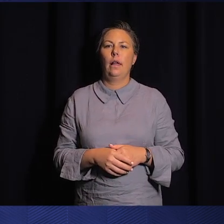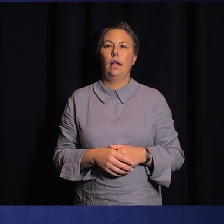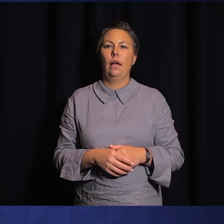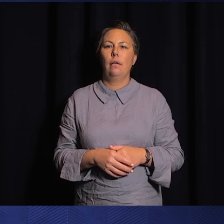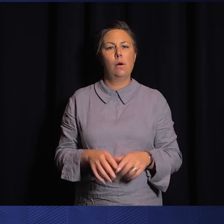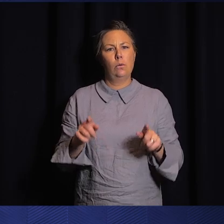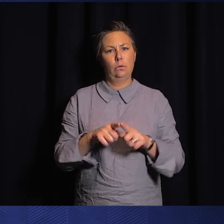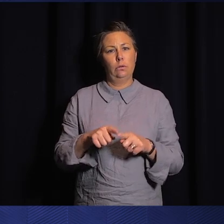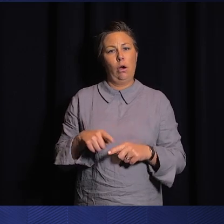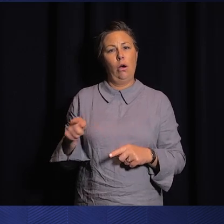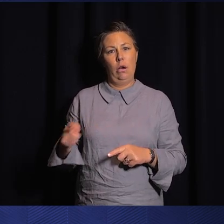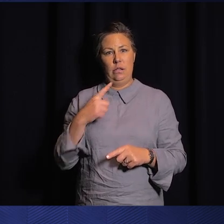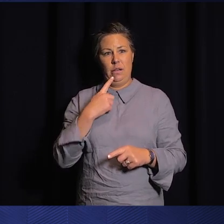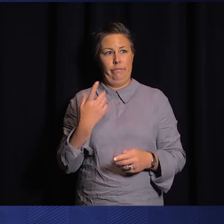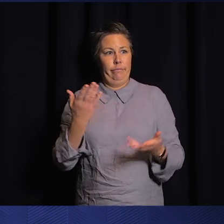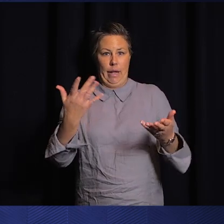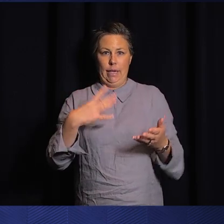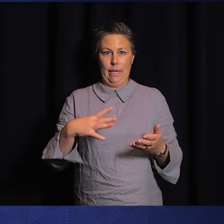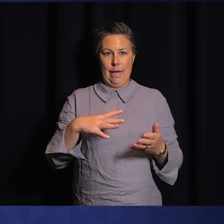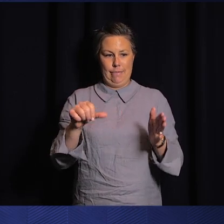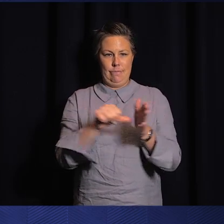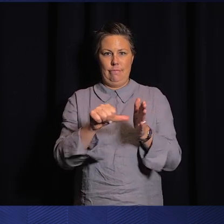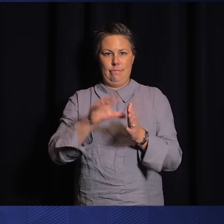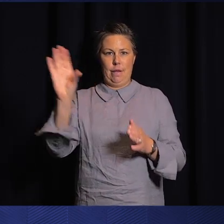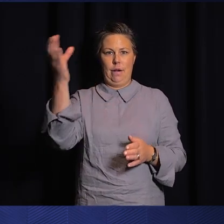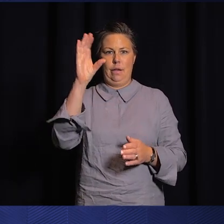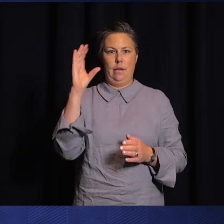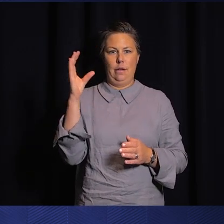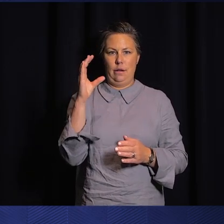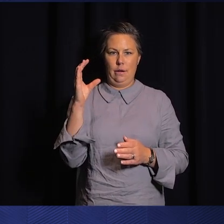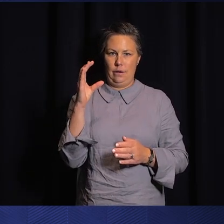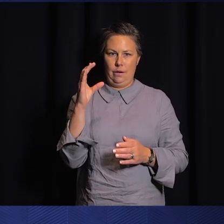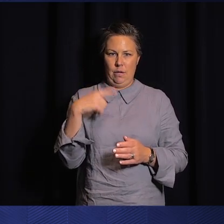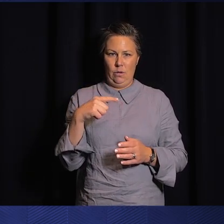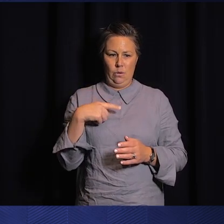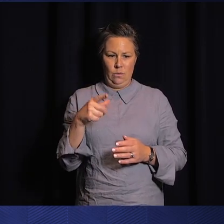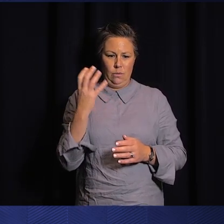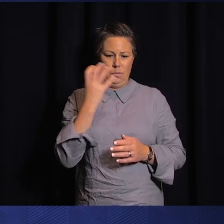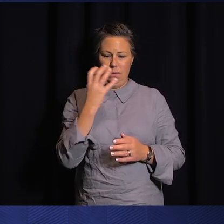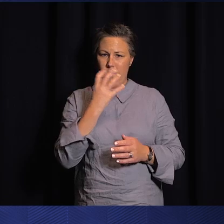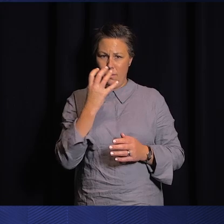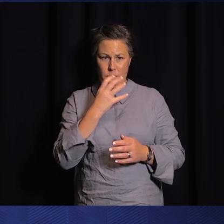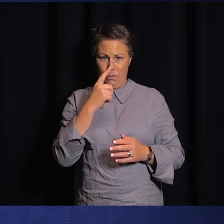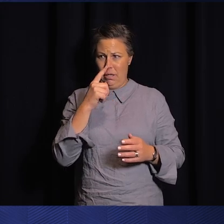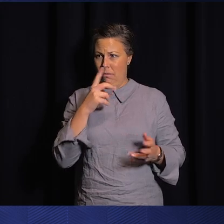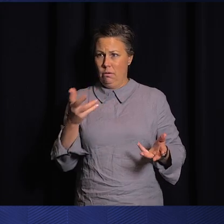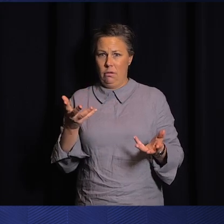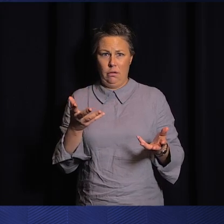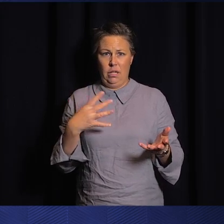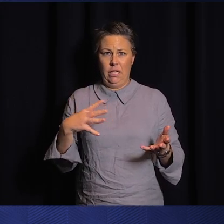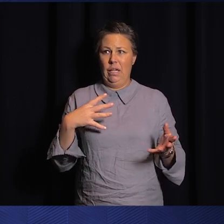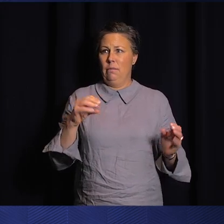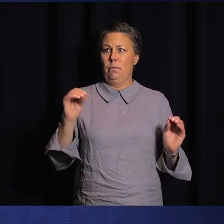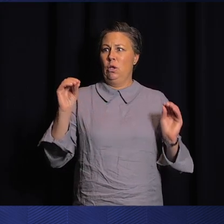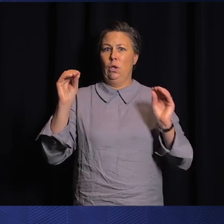for international finance because of the resource implications of dealing with this massive scale of displacement. It can't all be